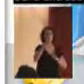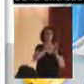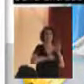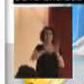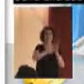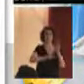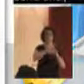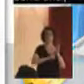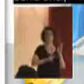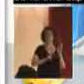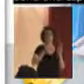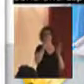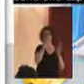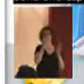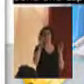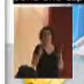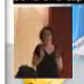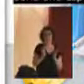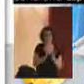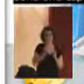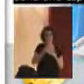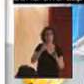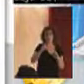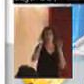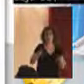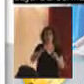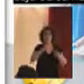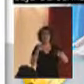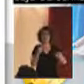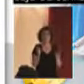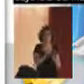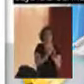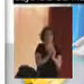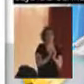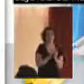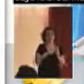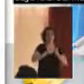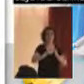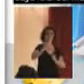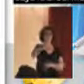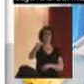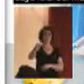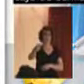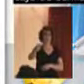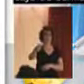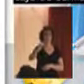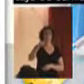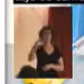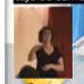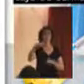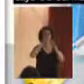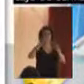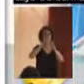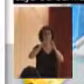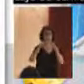group has, what is it they want for the future, what needs do they need to cover, and which can be